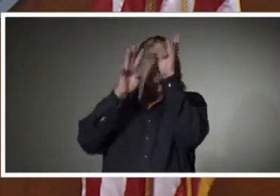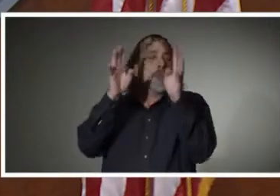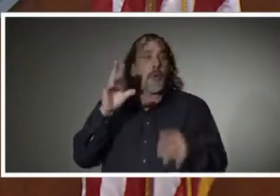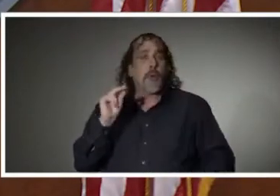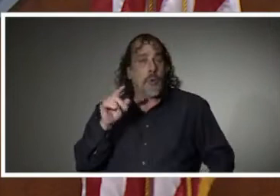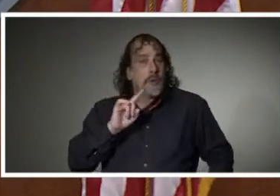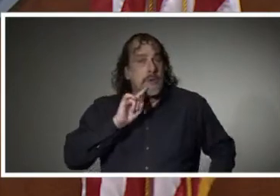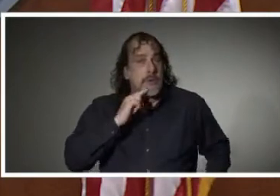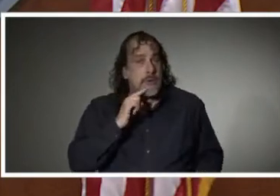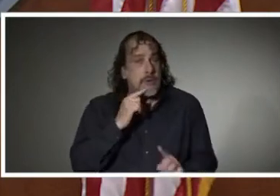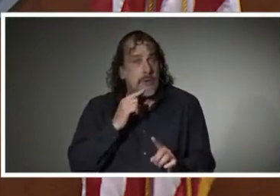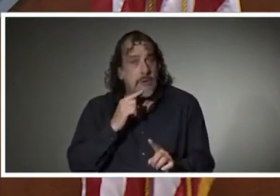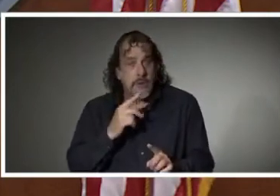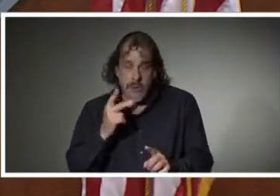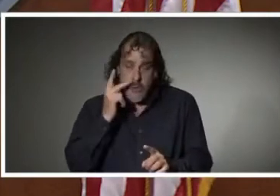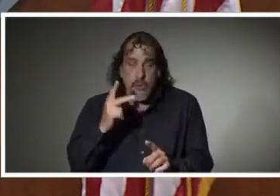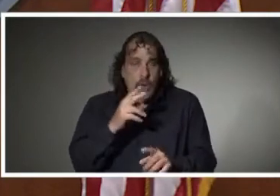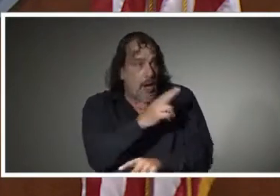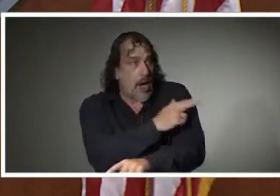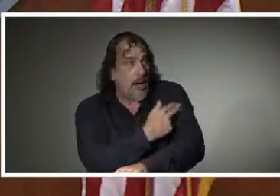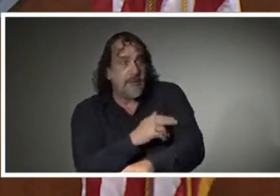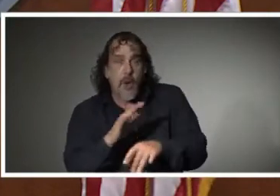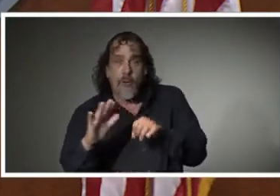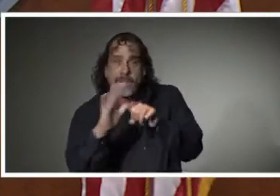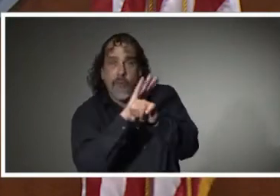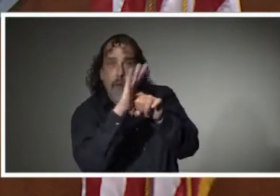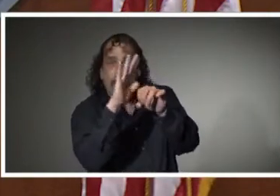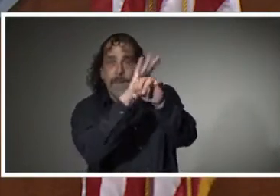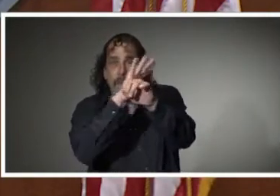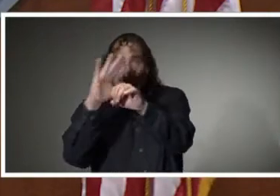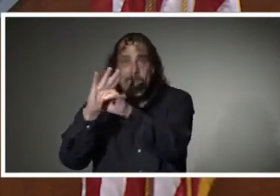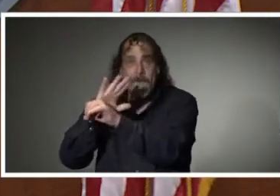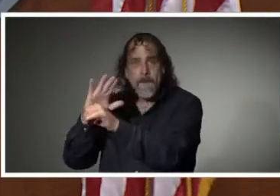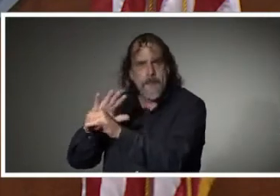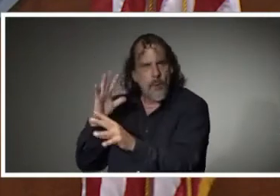is. You look at our hospitalizations.